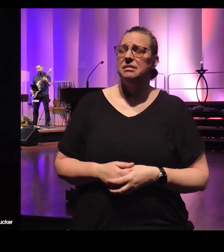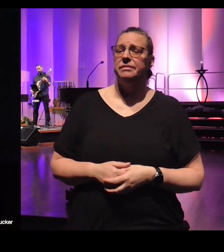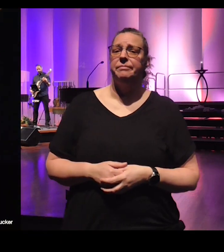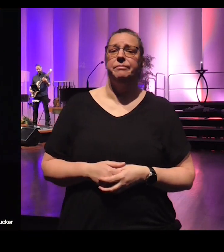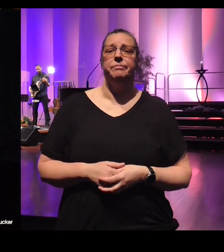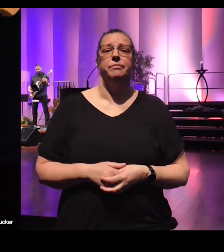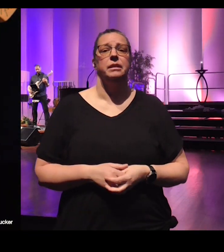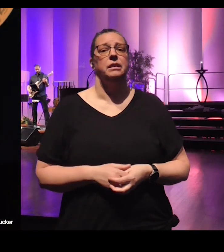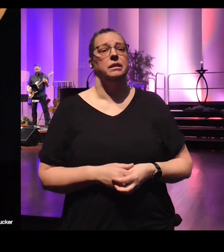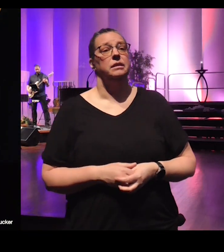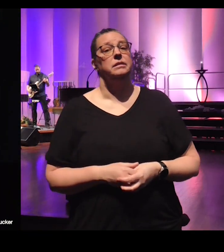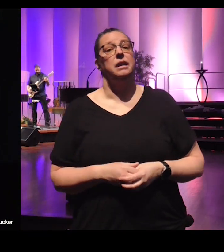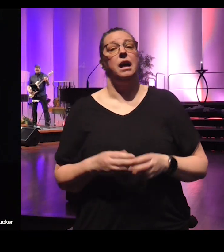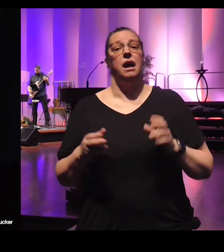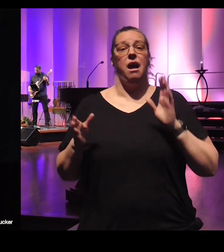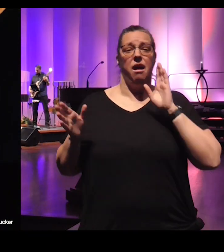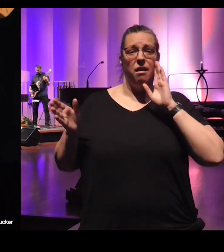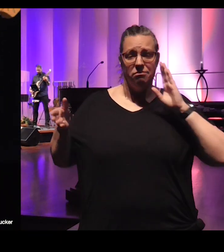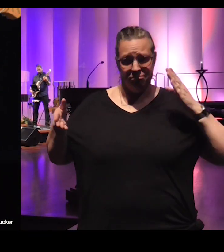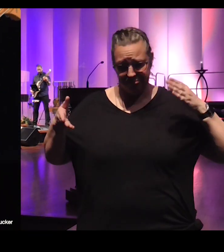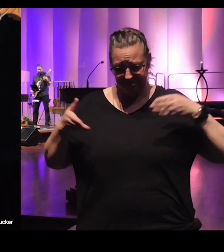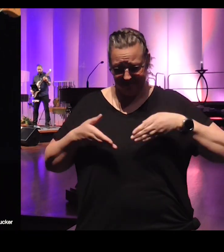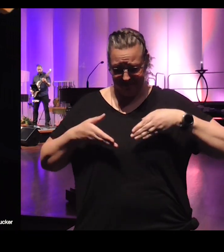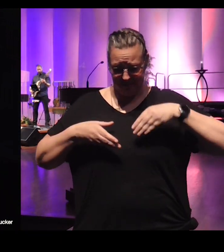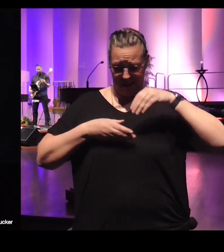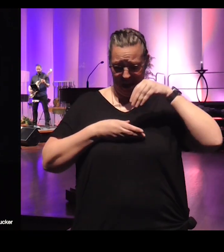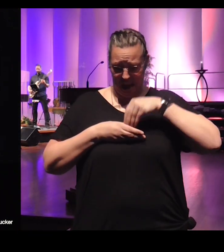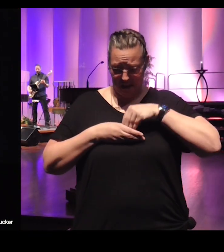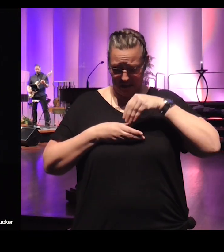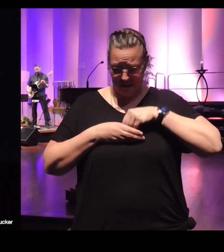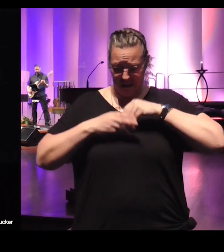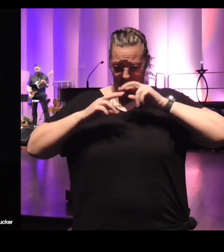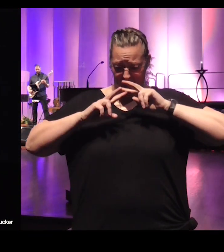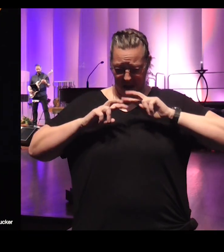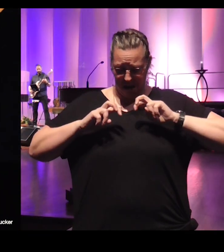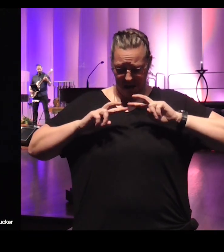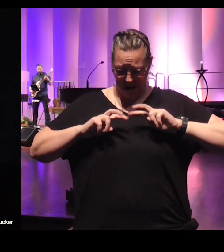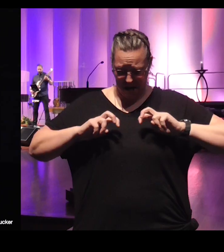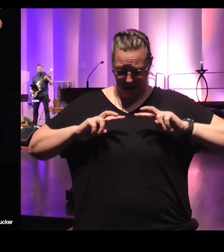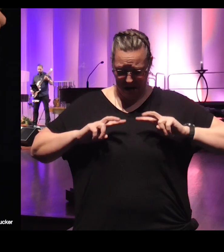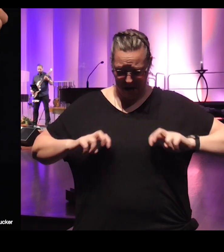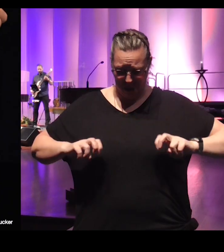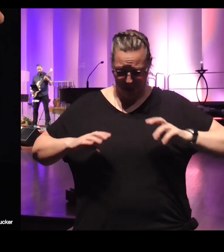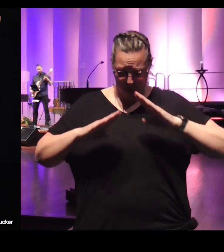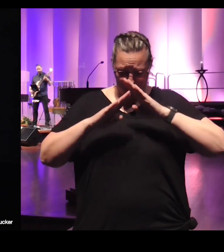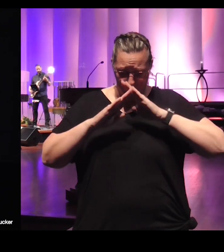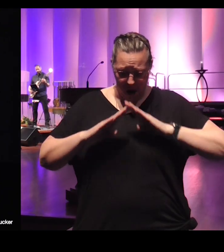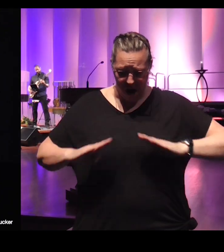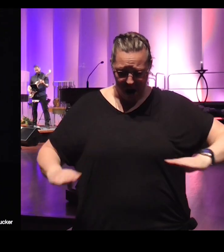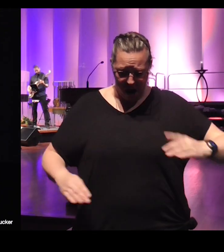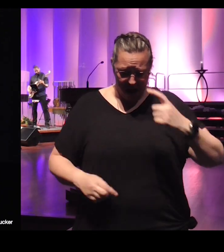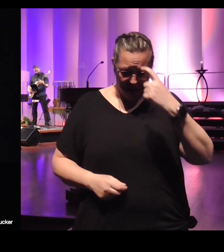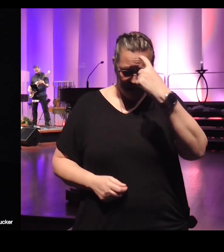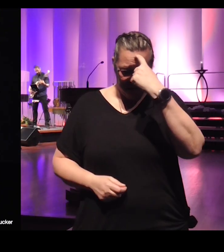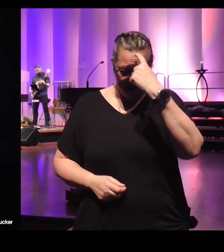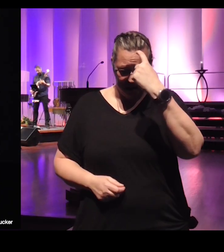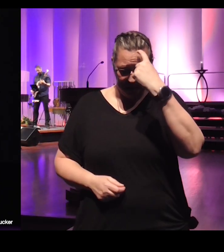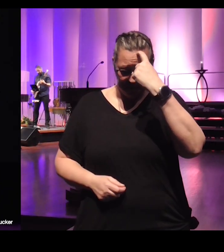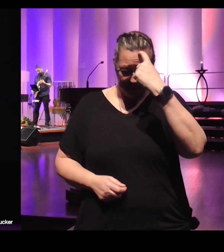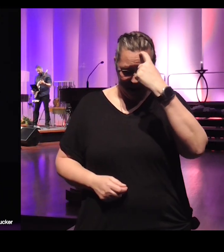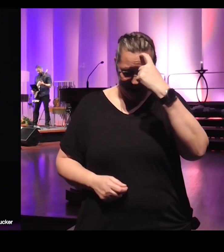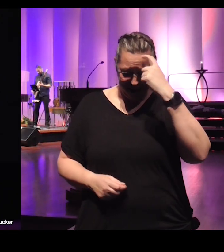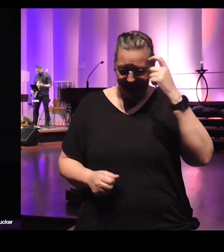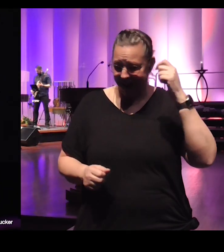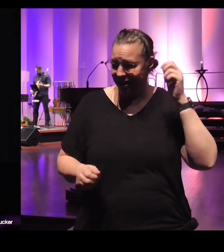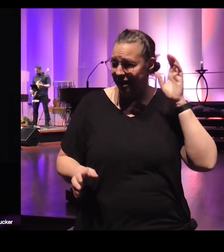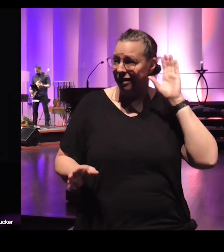when I go inside and quiet my mind, I can